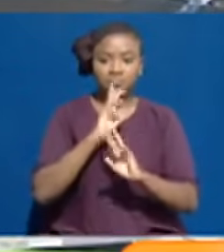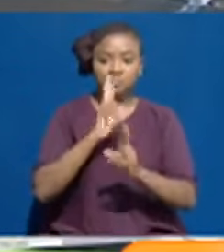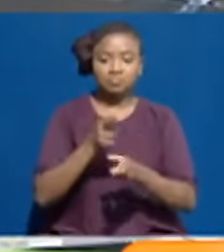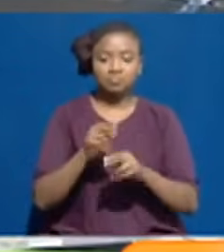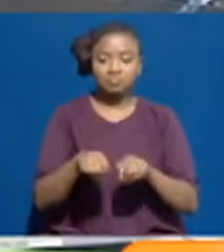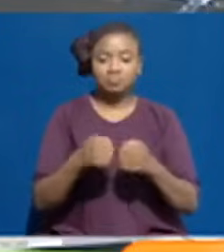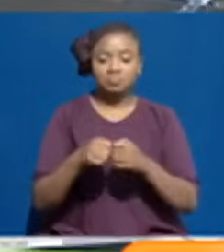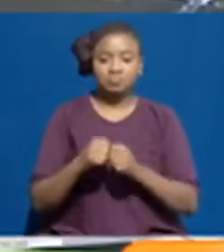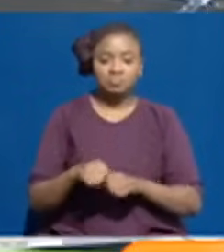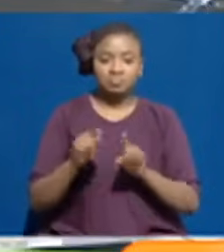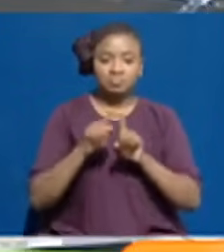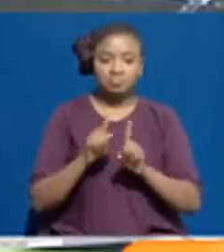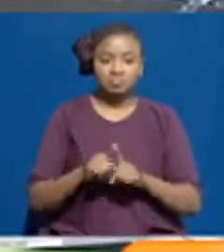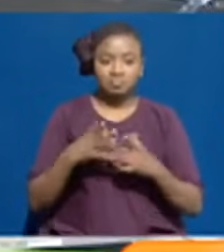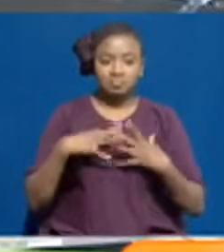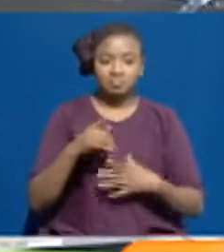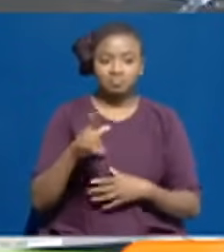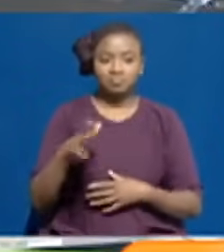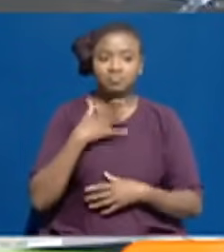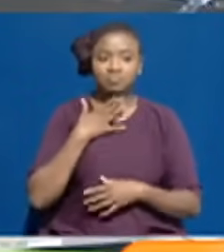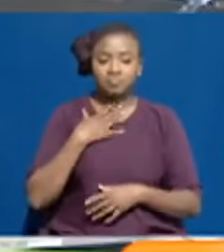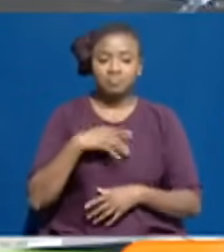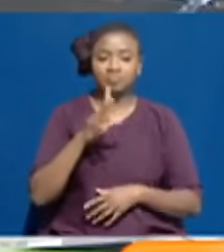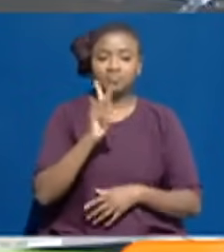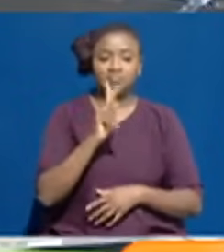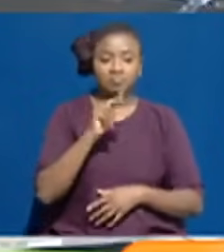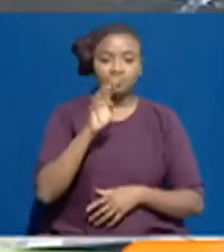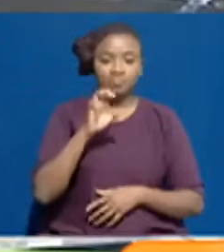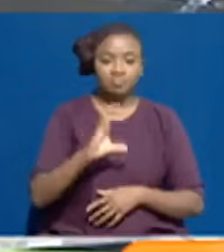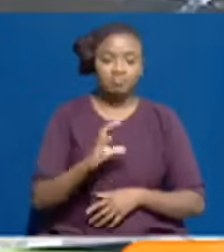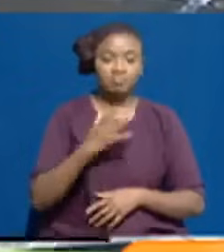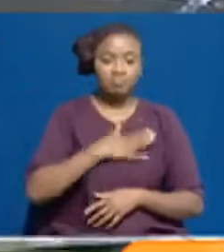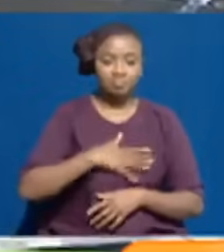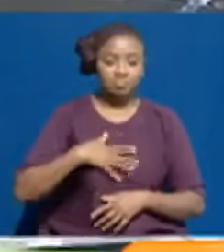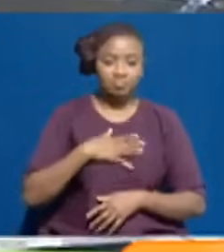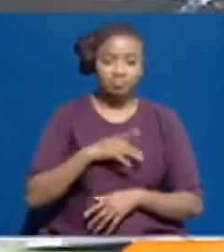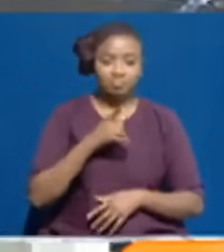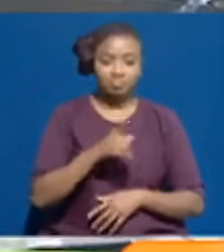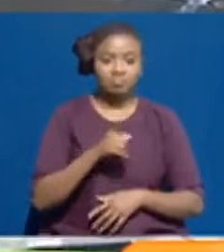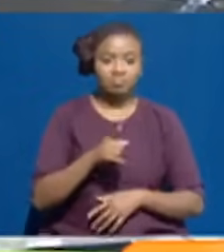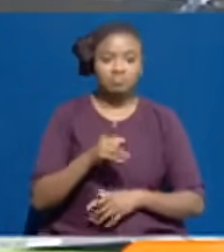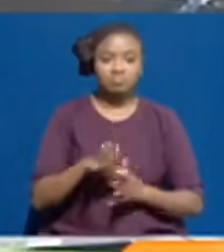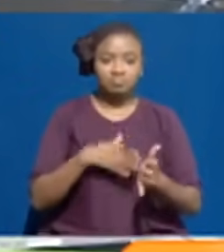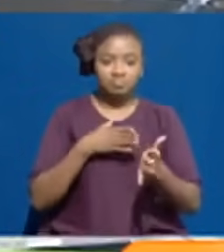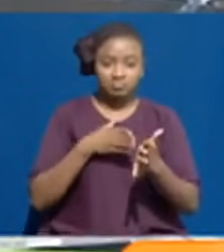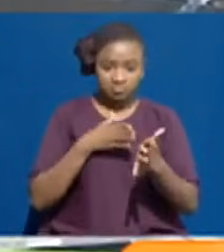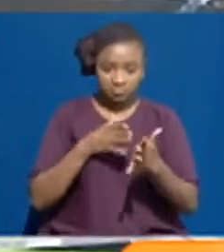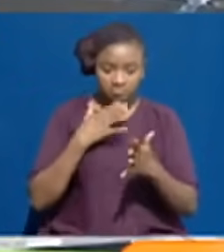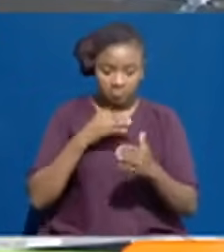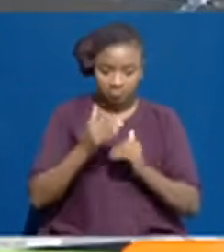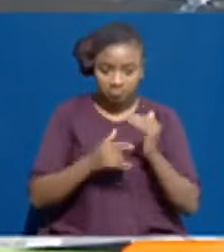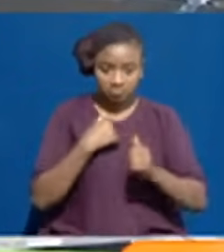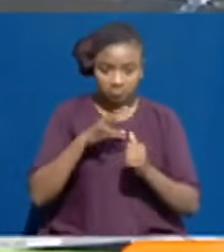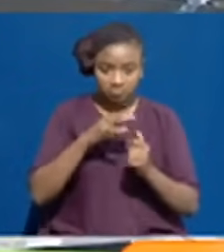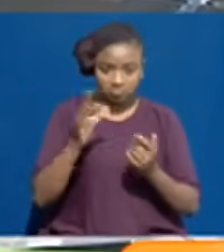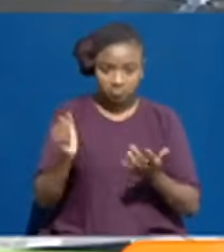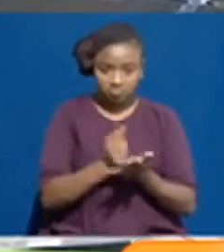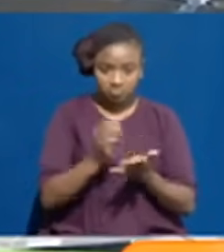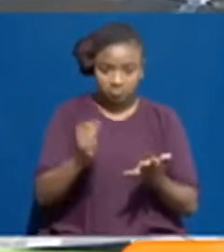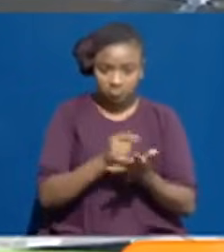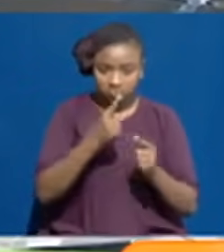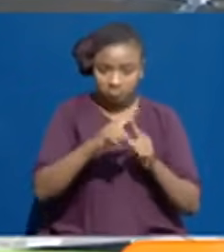results. The petitioners want Knec and the Education Ministry stopped from embarking on Form 1 selection until the cases are heard and